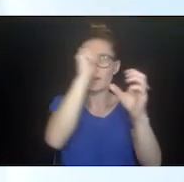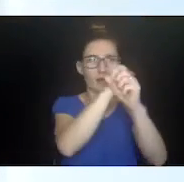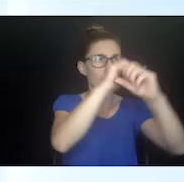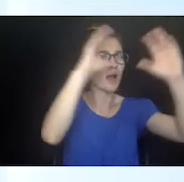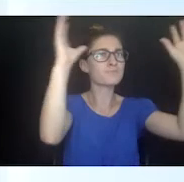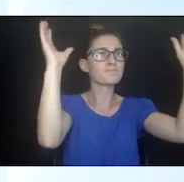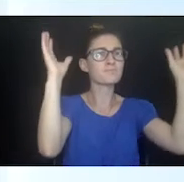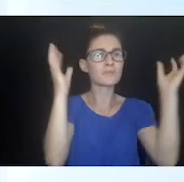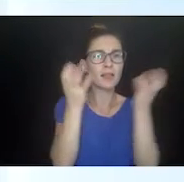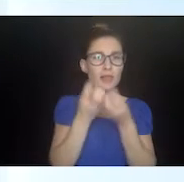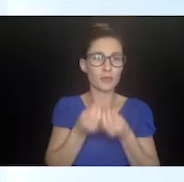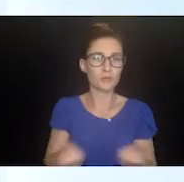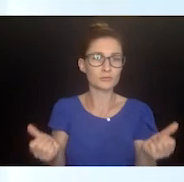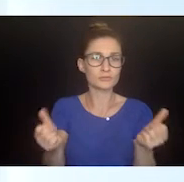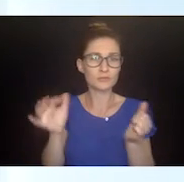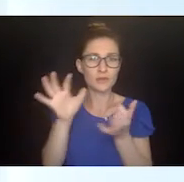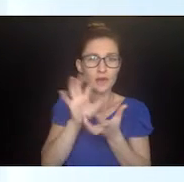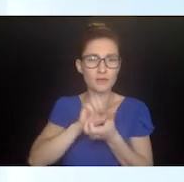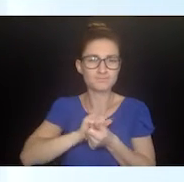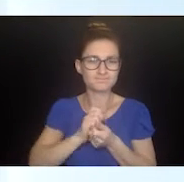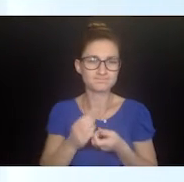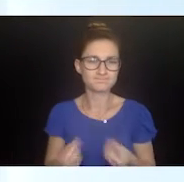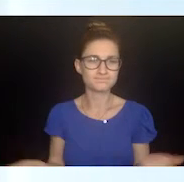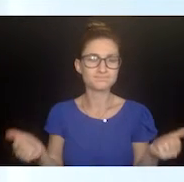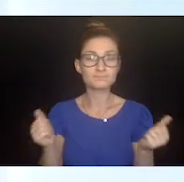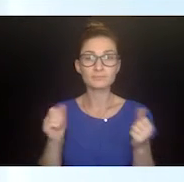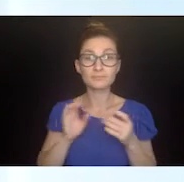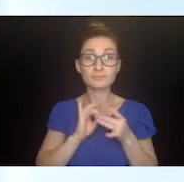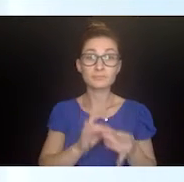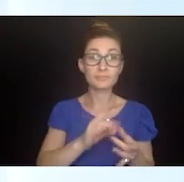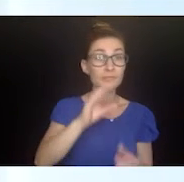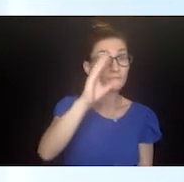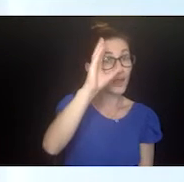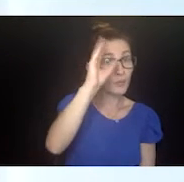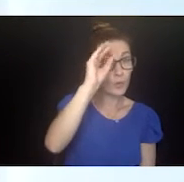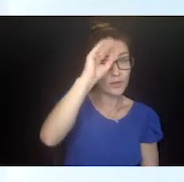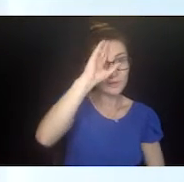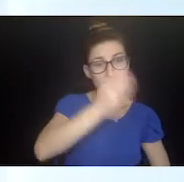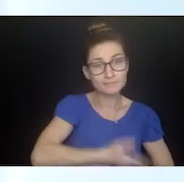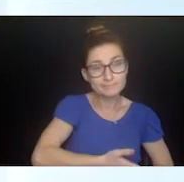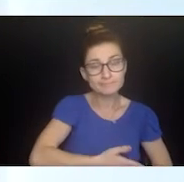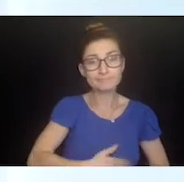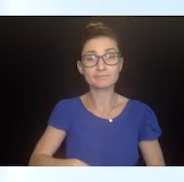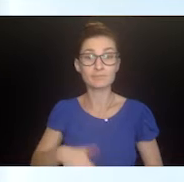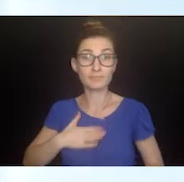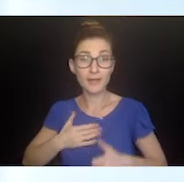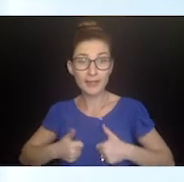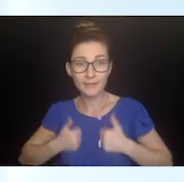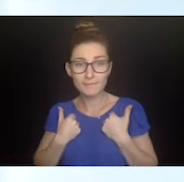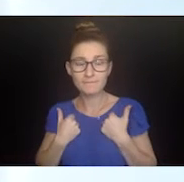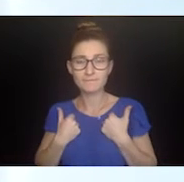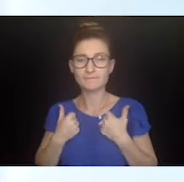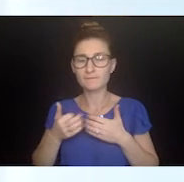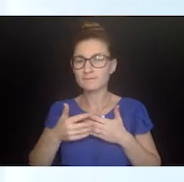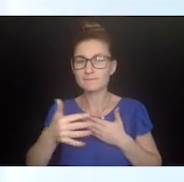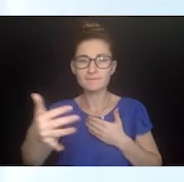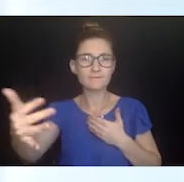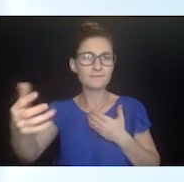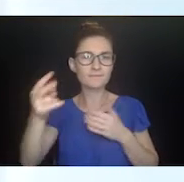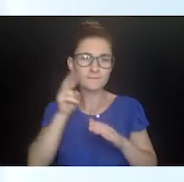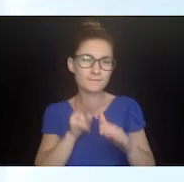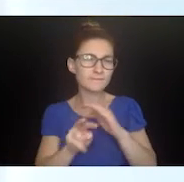lost, about my boy, about my life, and how was that going to be?